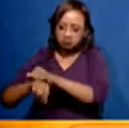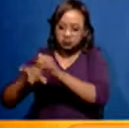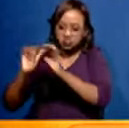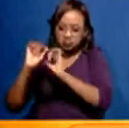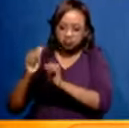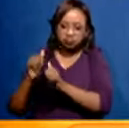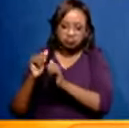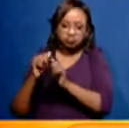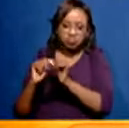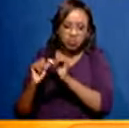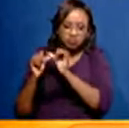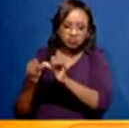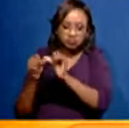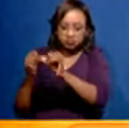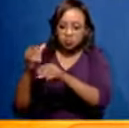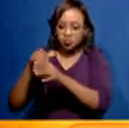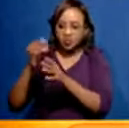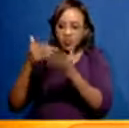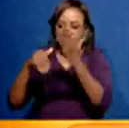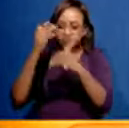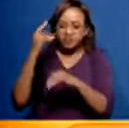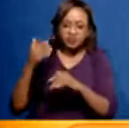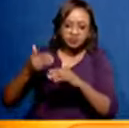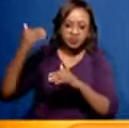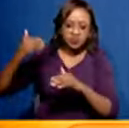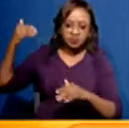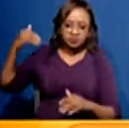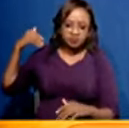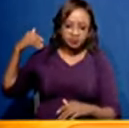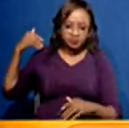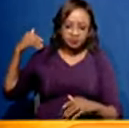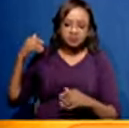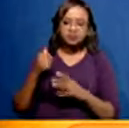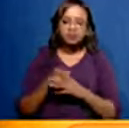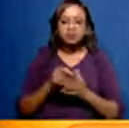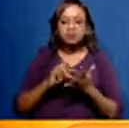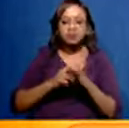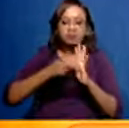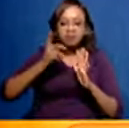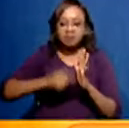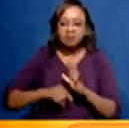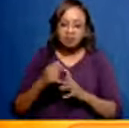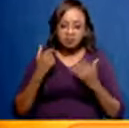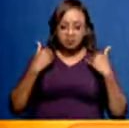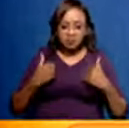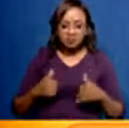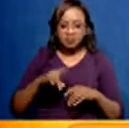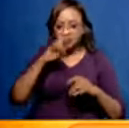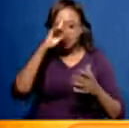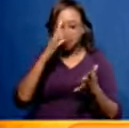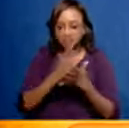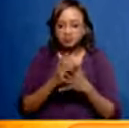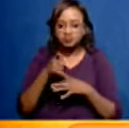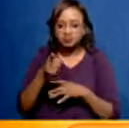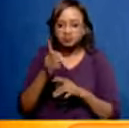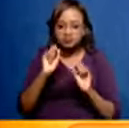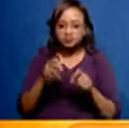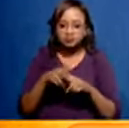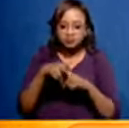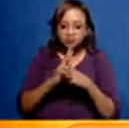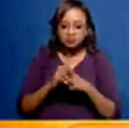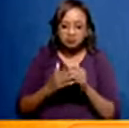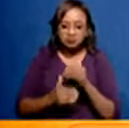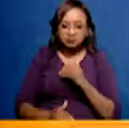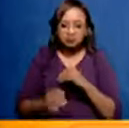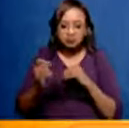that university, which goes decades back. So, do I believe that that can be repaired in the next